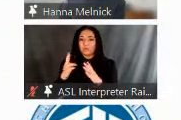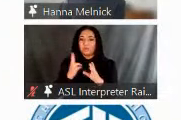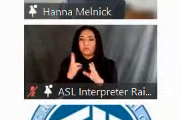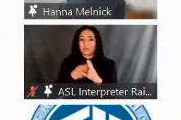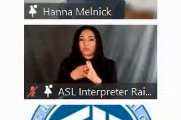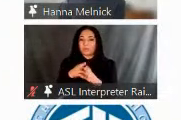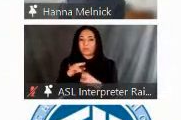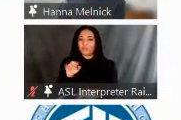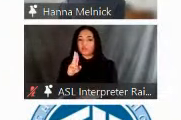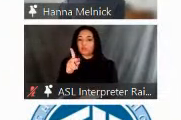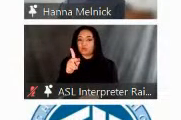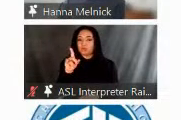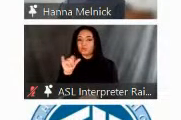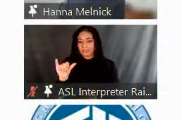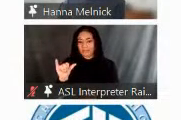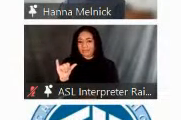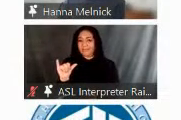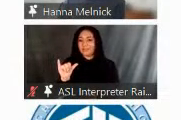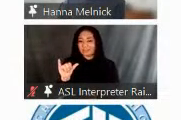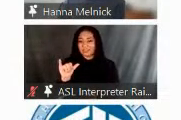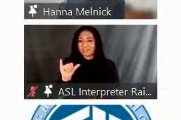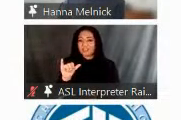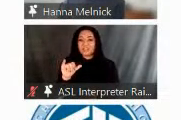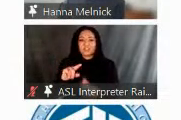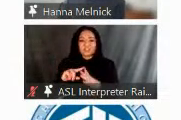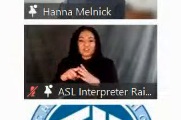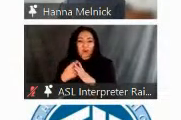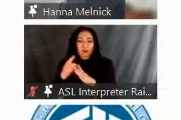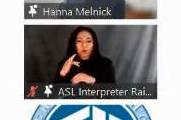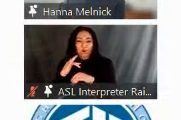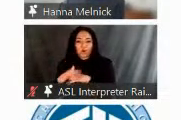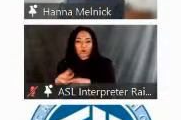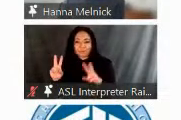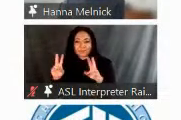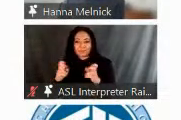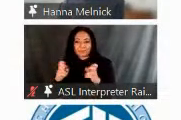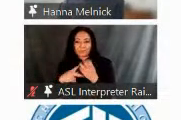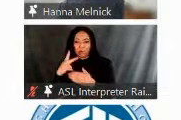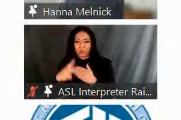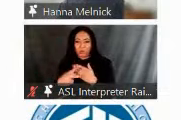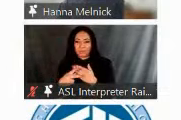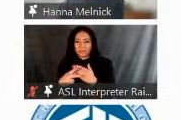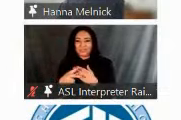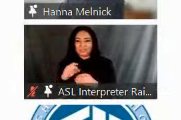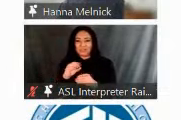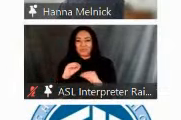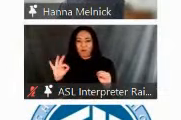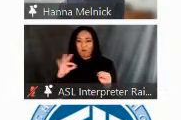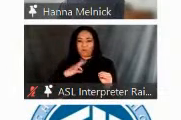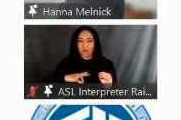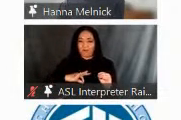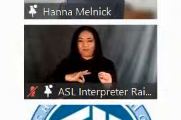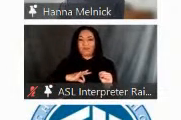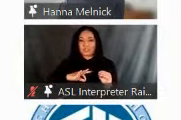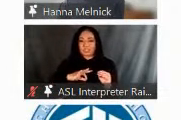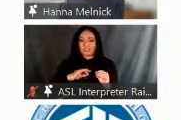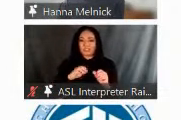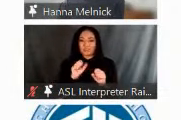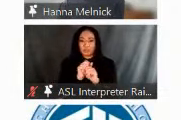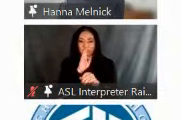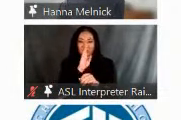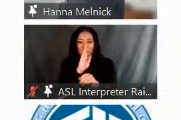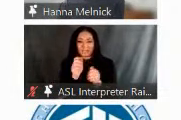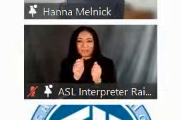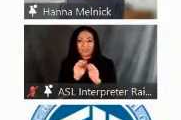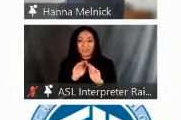Early, formerly the Ounce of Prevention, is a nonprofit public-private partnership that works directly with children and